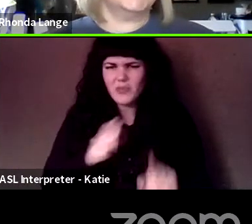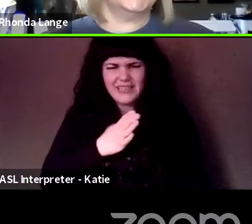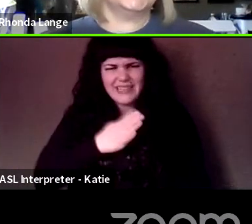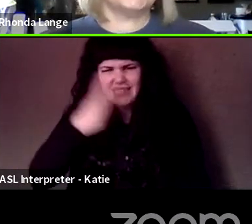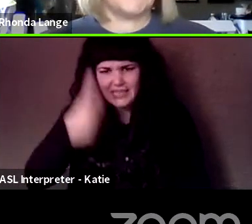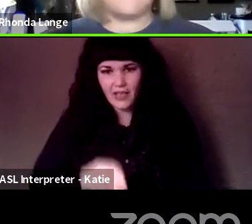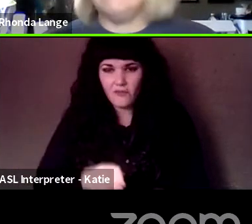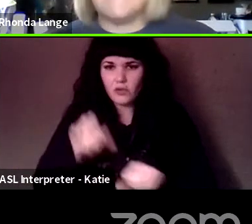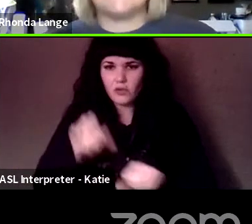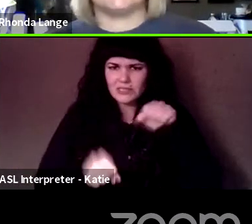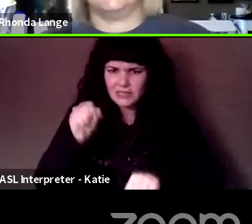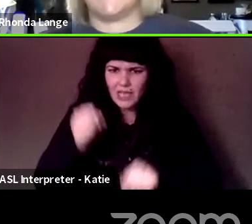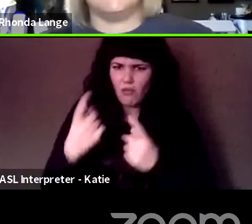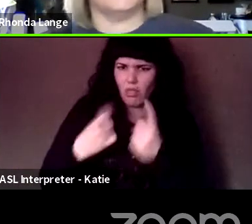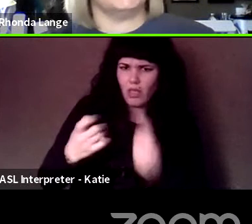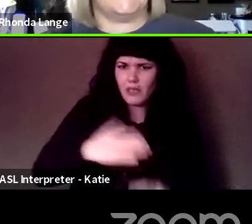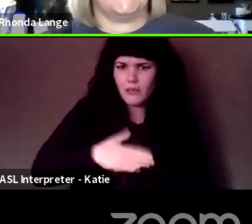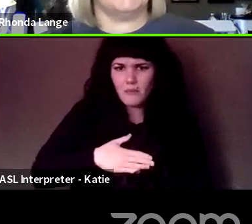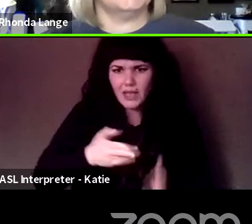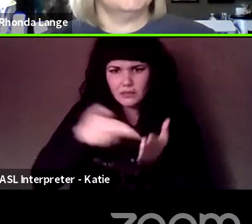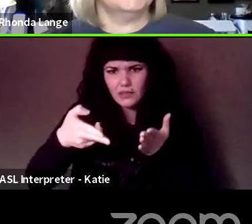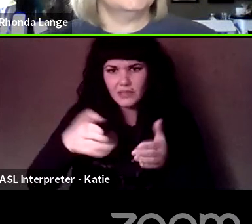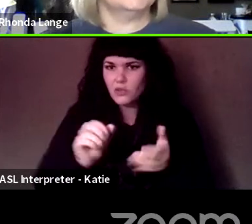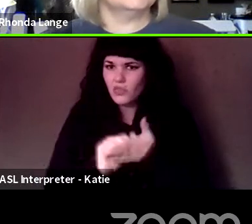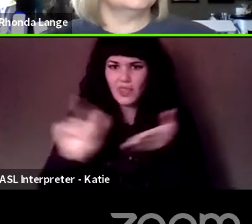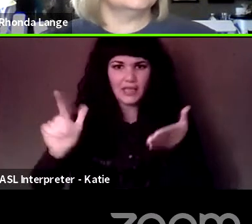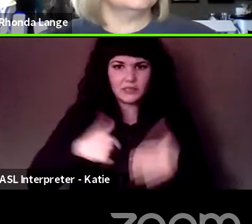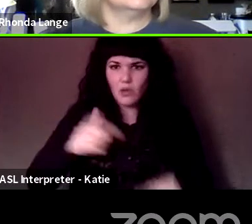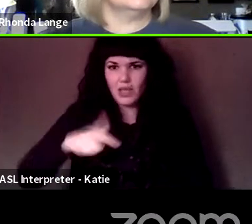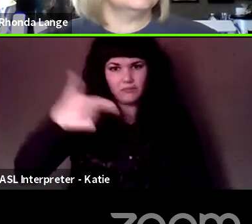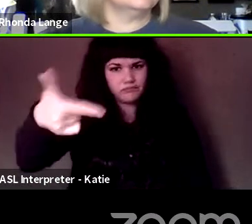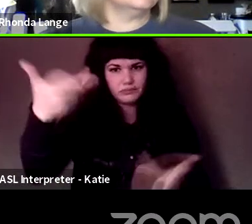integrity. And that's it. I yield back.